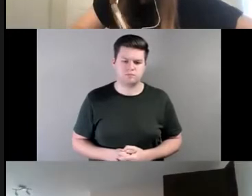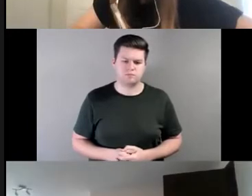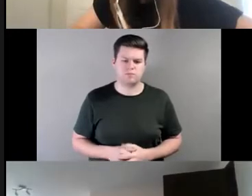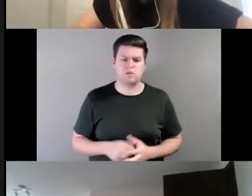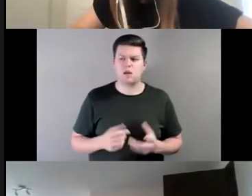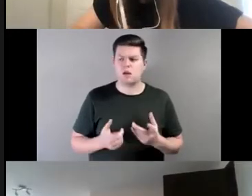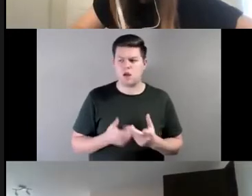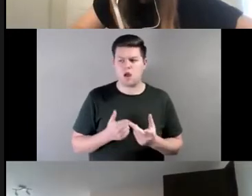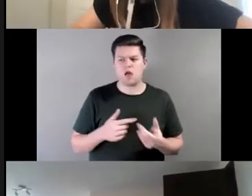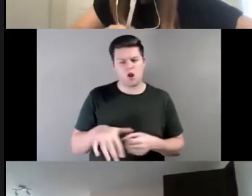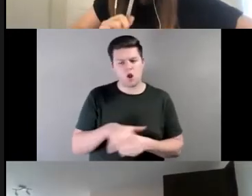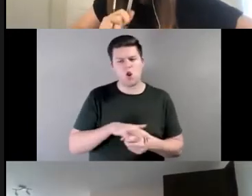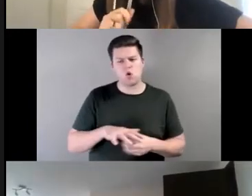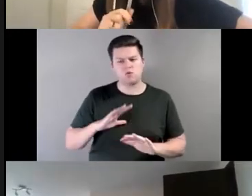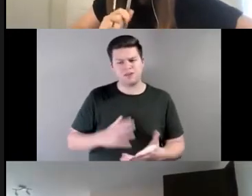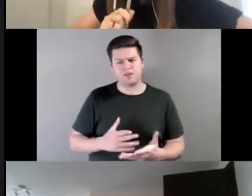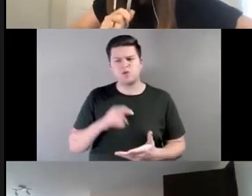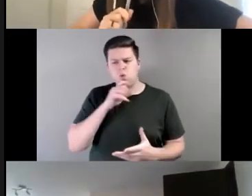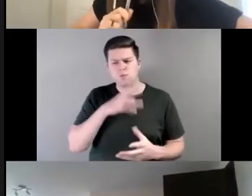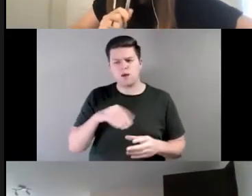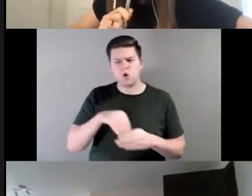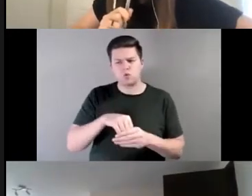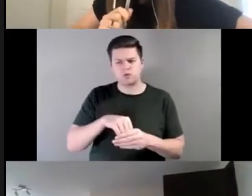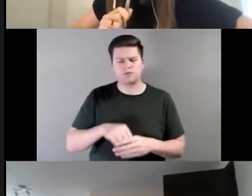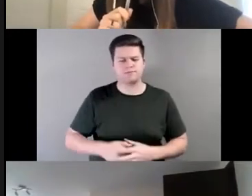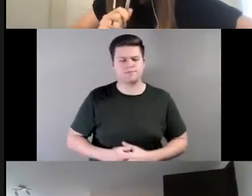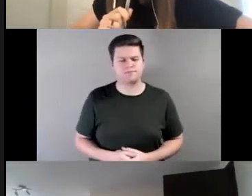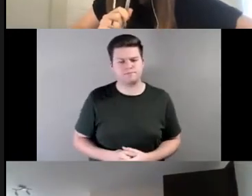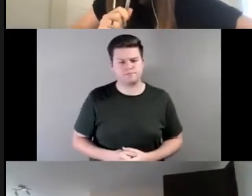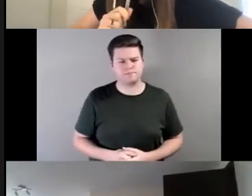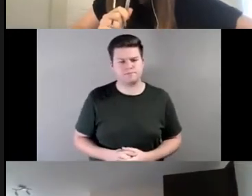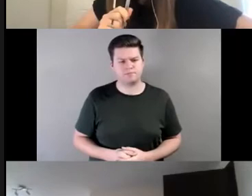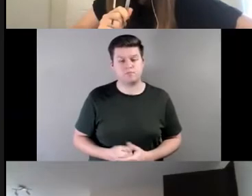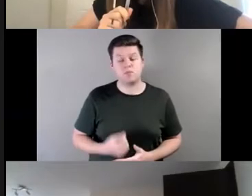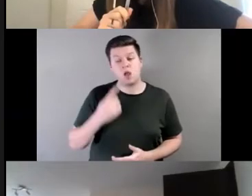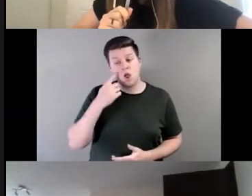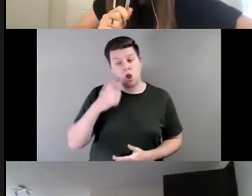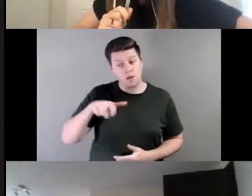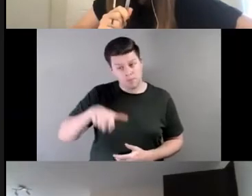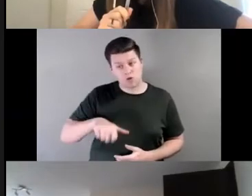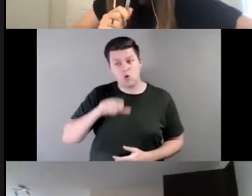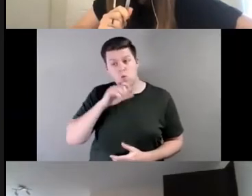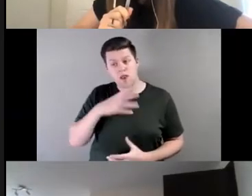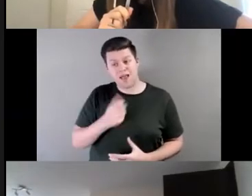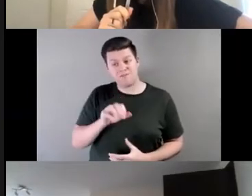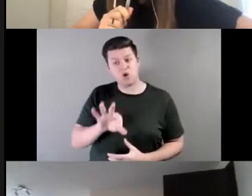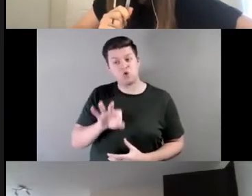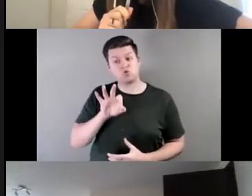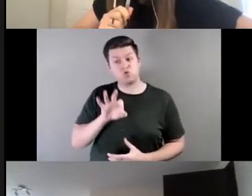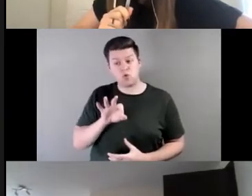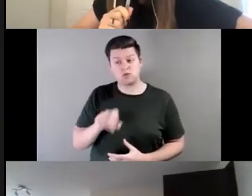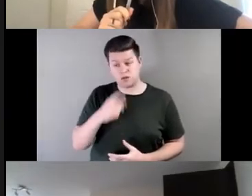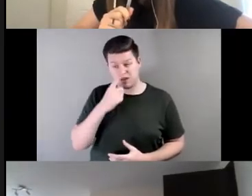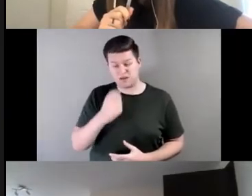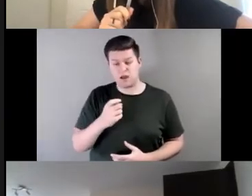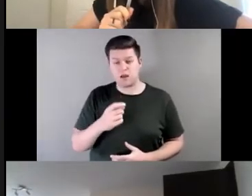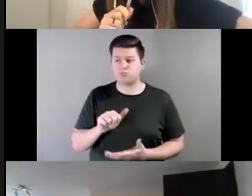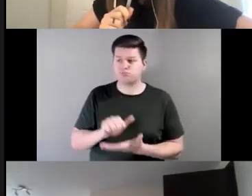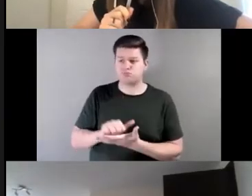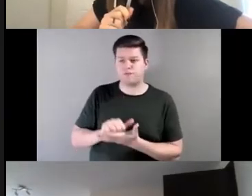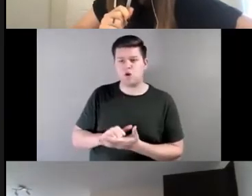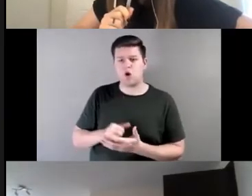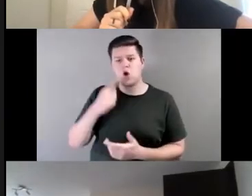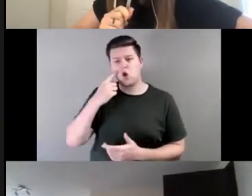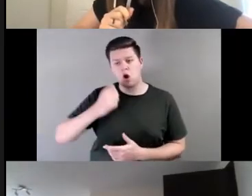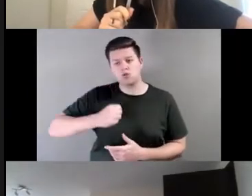for this. The young person will have a choice to either opt for a Young Scot branded card with